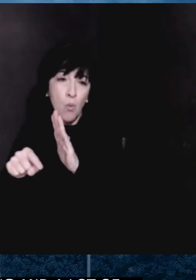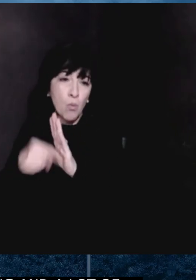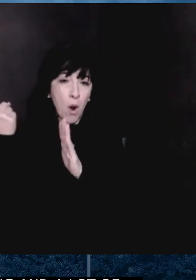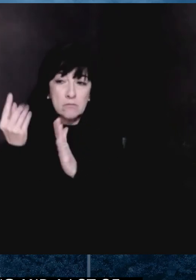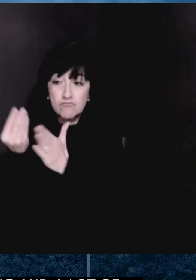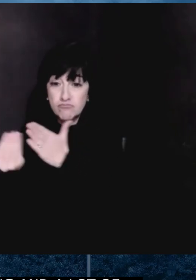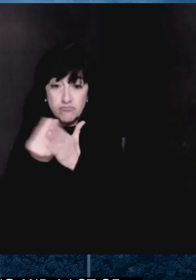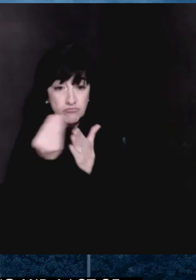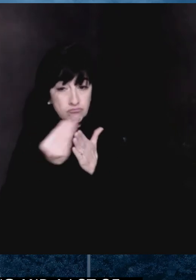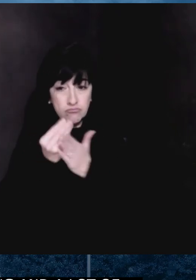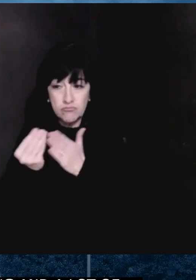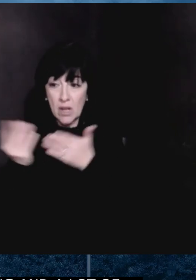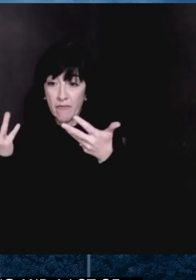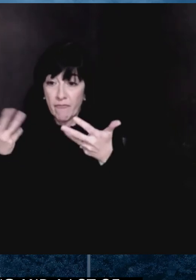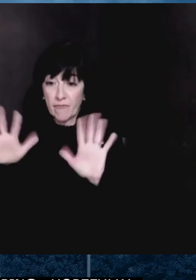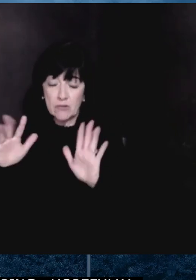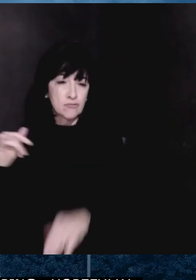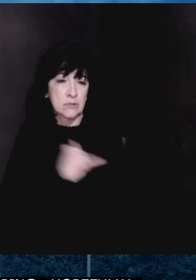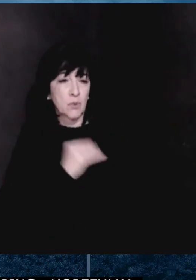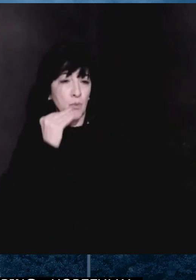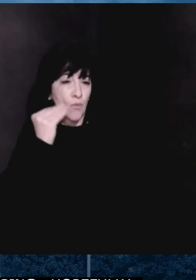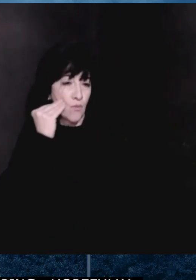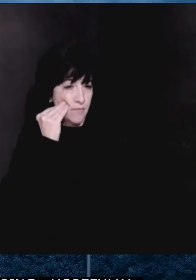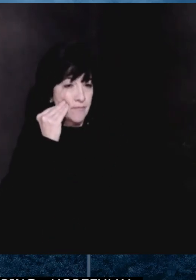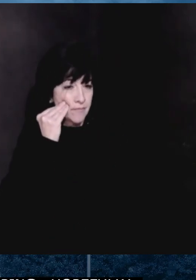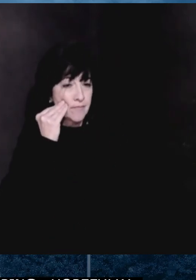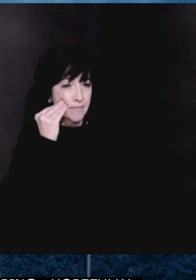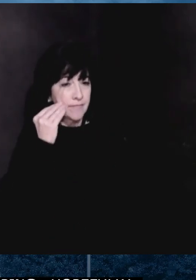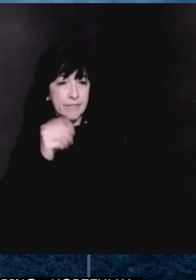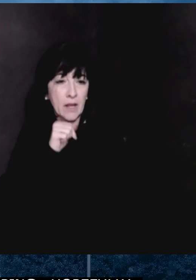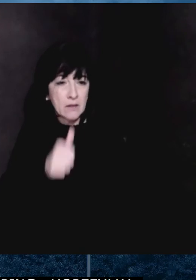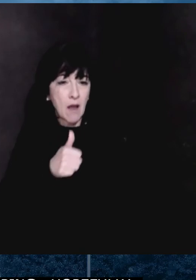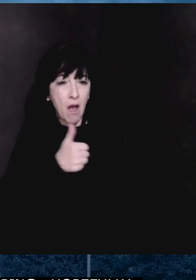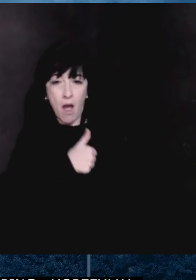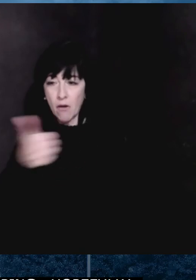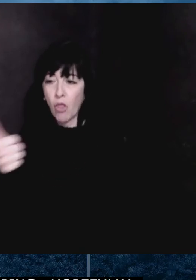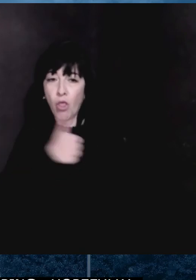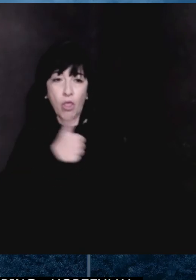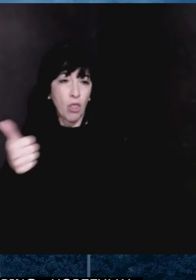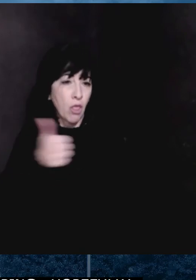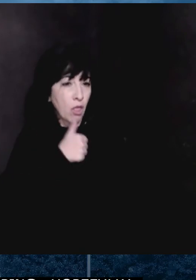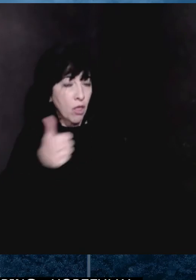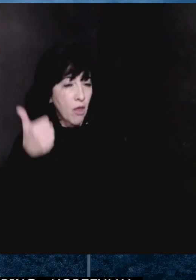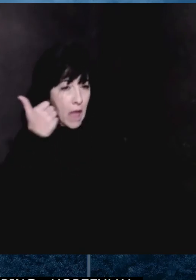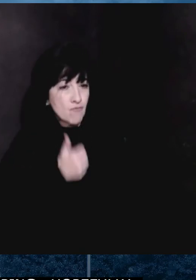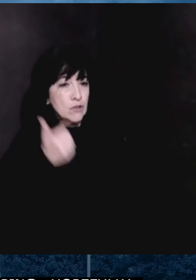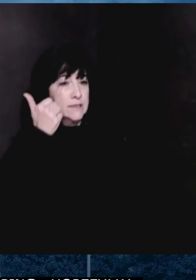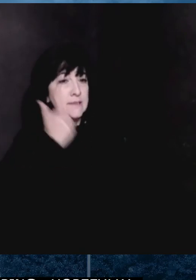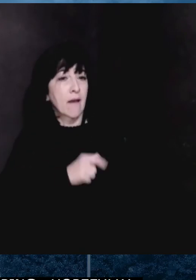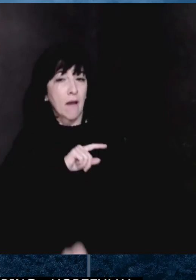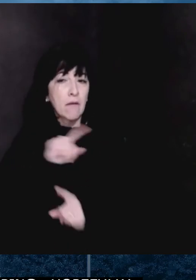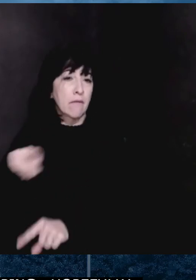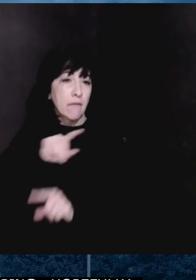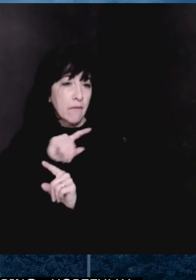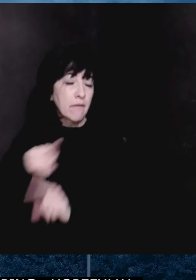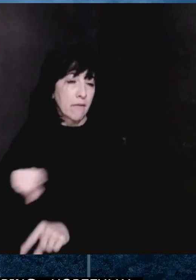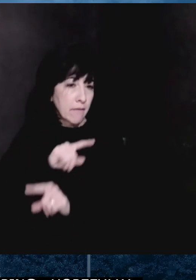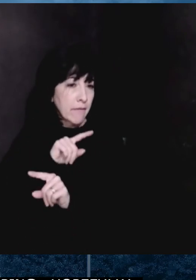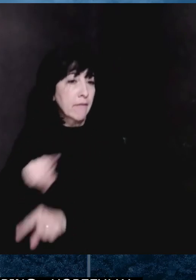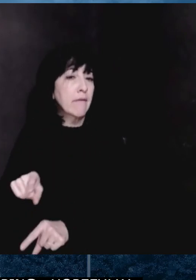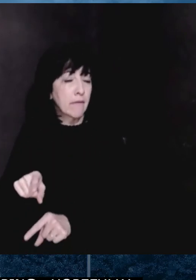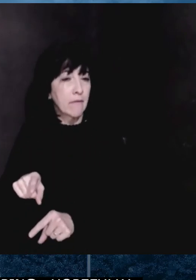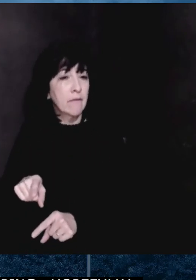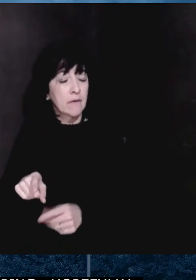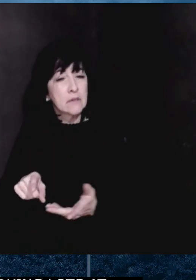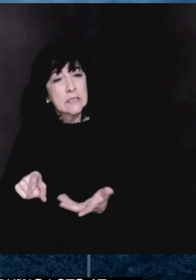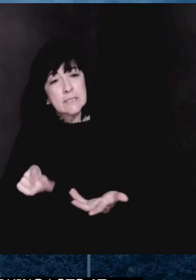malls weren't as full as they normally would be at some of our retail establishments. I don't have